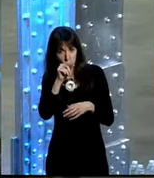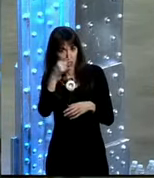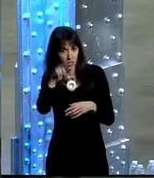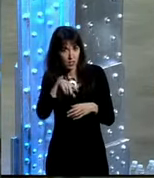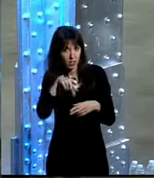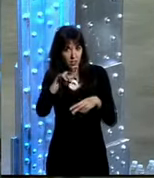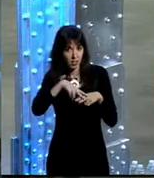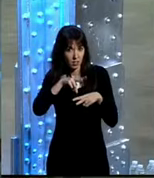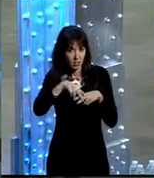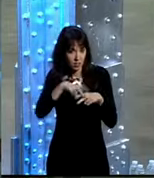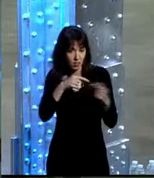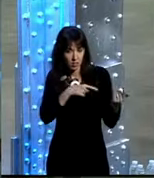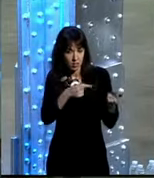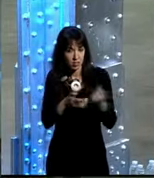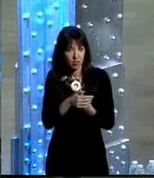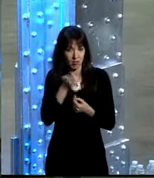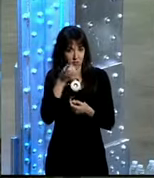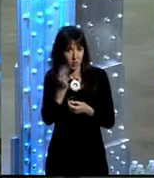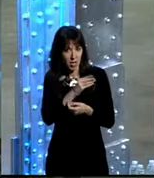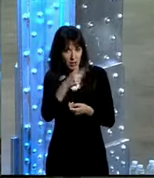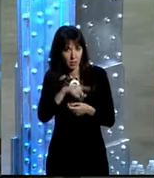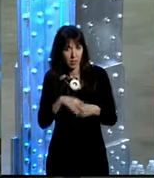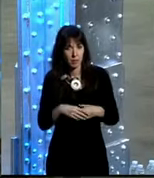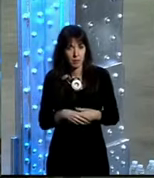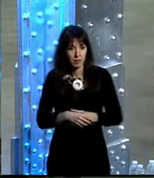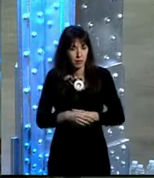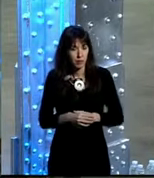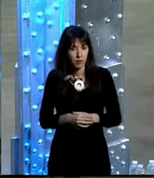from Twitter or from the back channel, that'll be great.